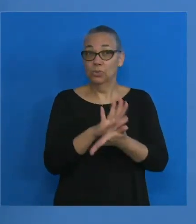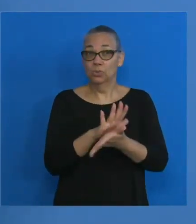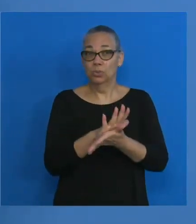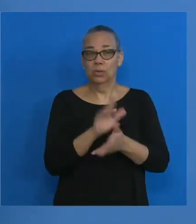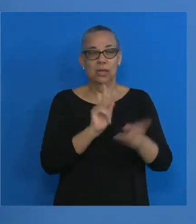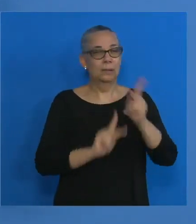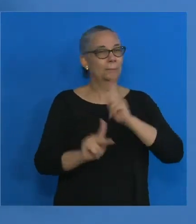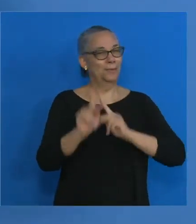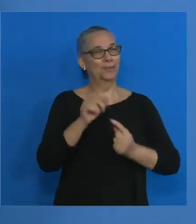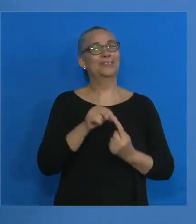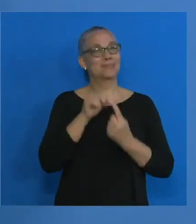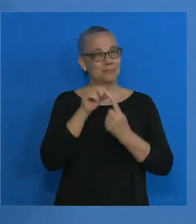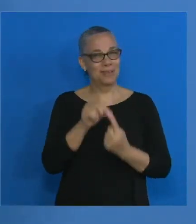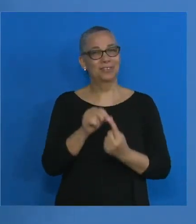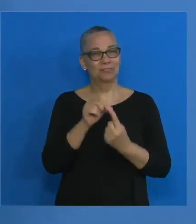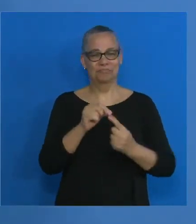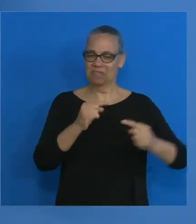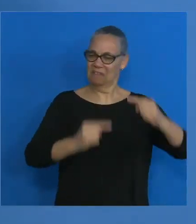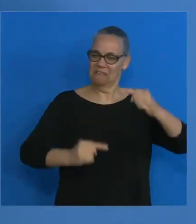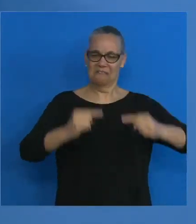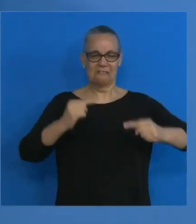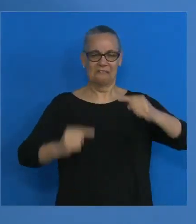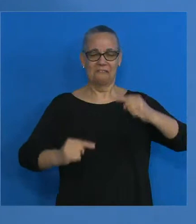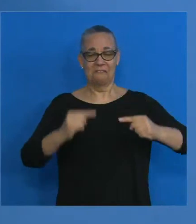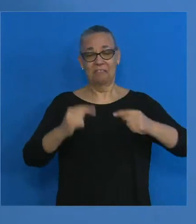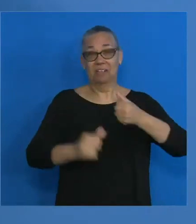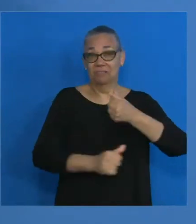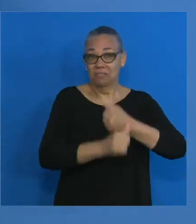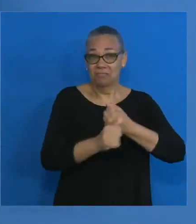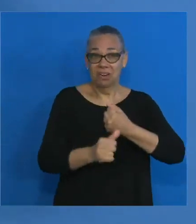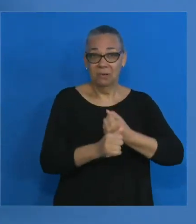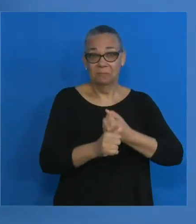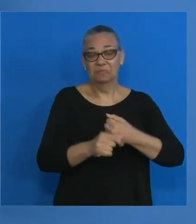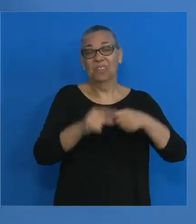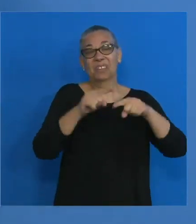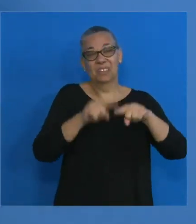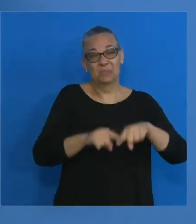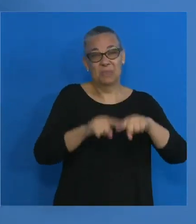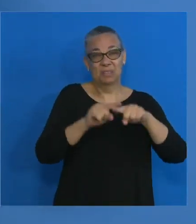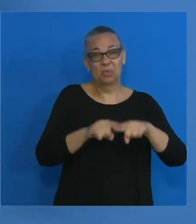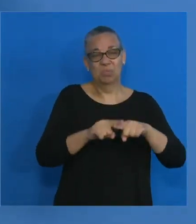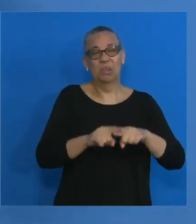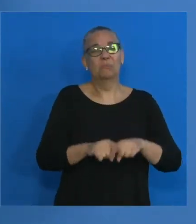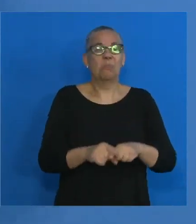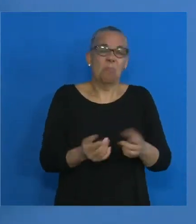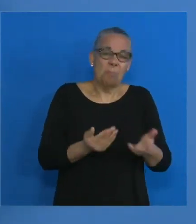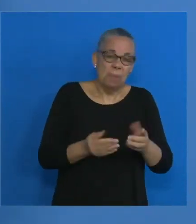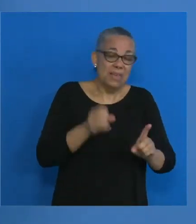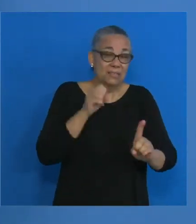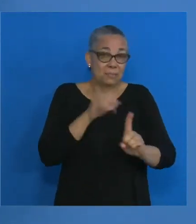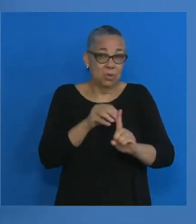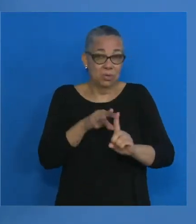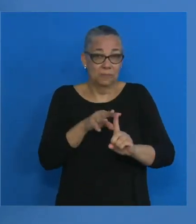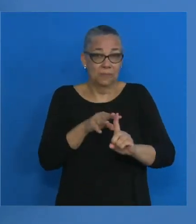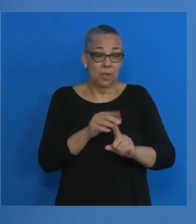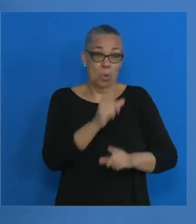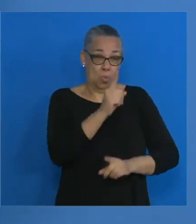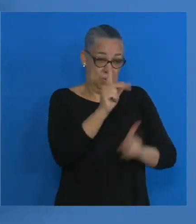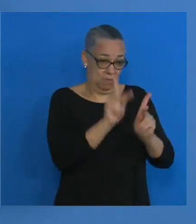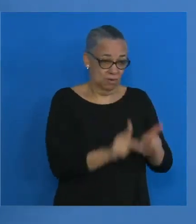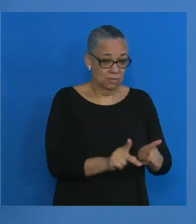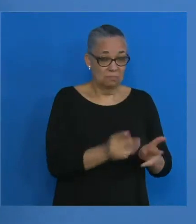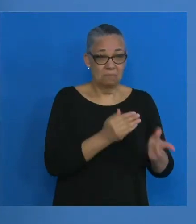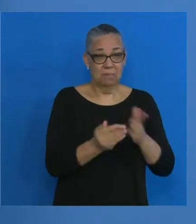are unique too, with varying degrees of risk based on their potential exposures. So while one person may